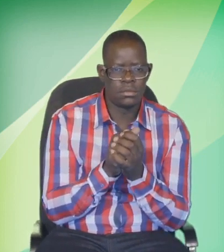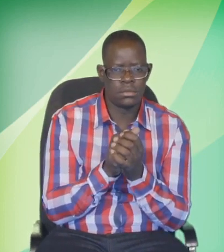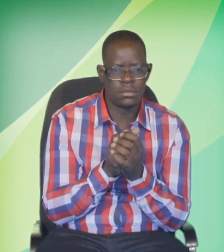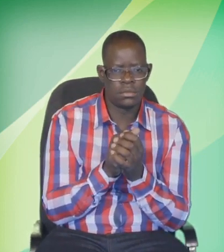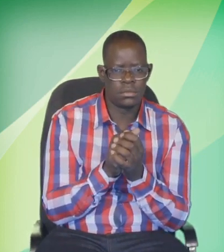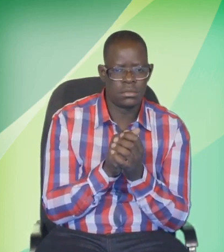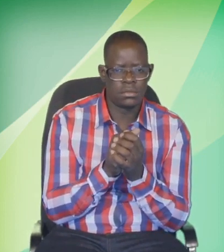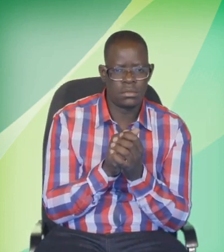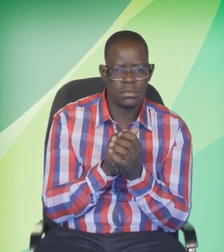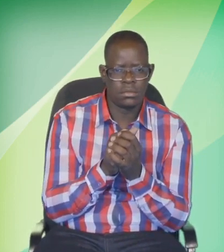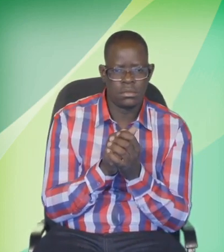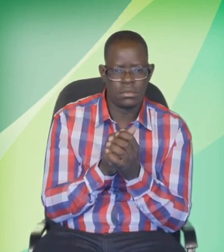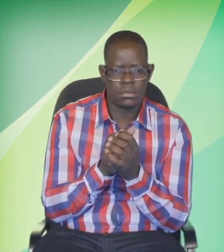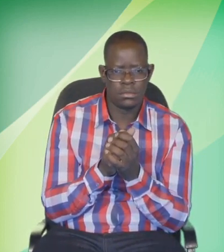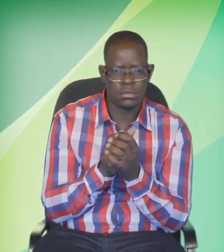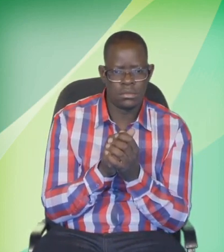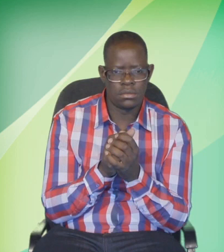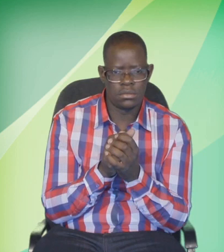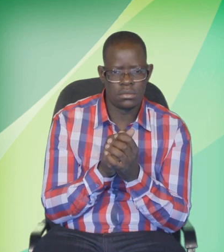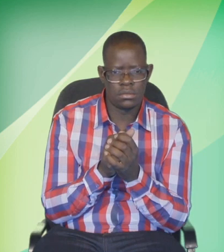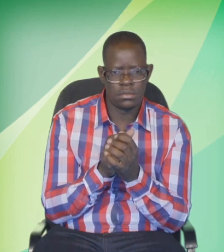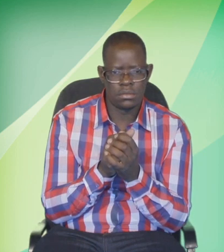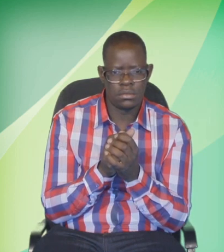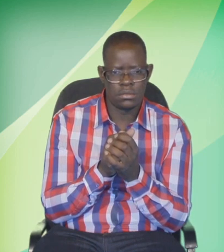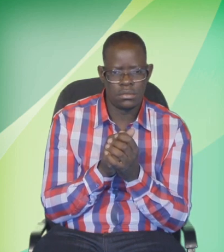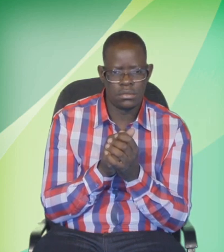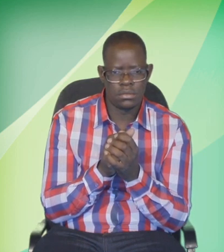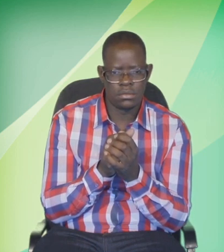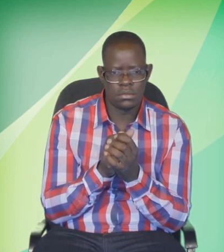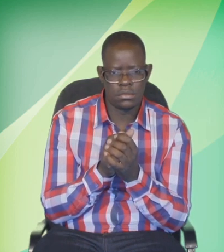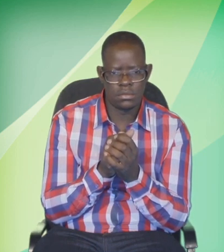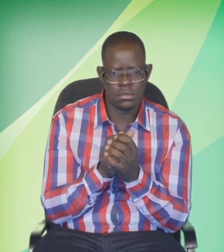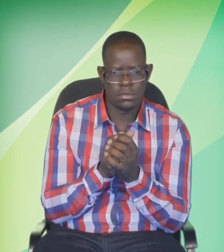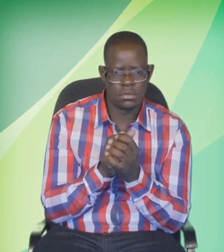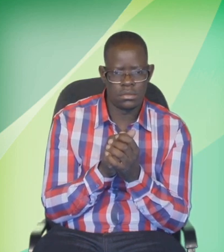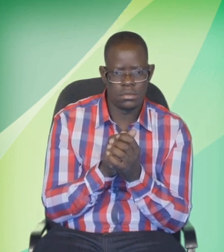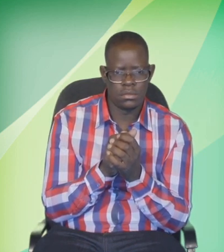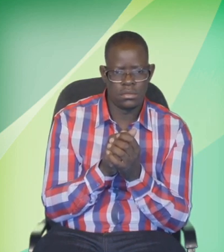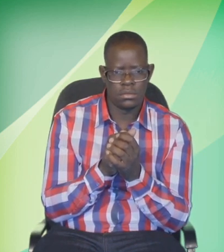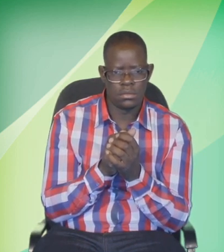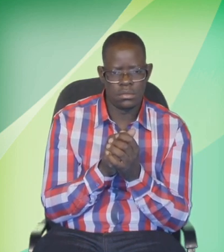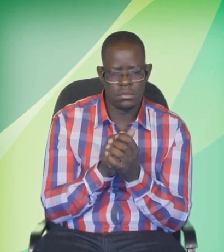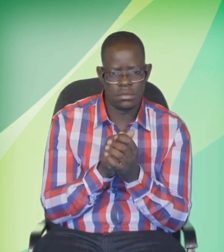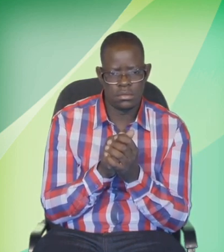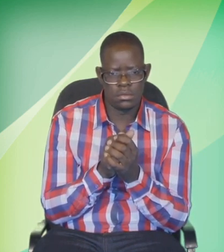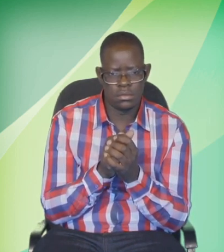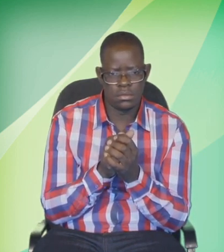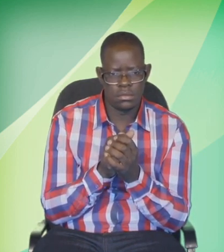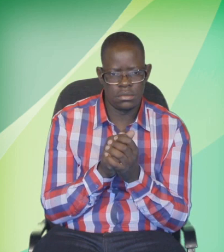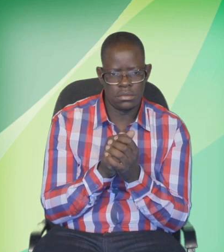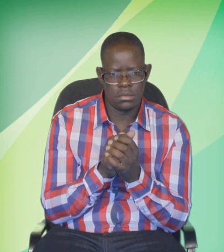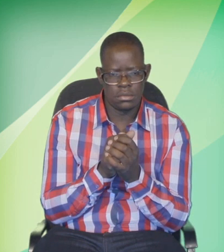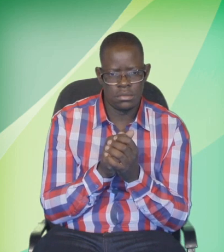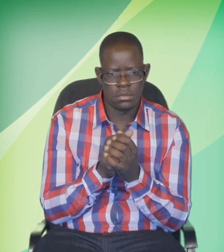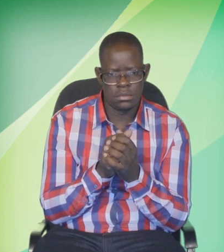Dishonored check, cash book. Discount allowed, which is cancelled, general journal. Bad debts, general journal.